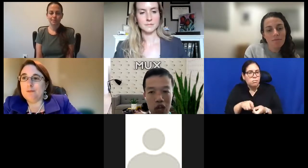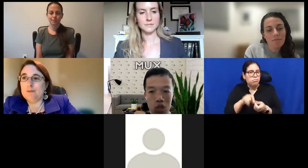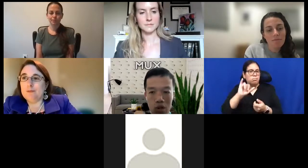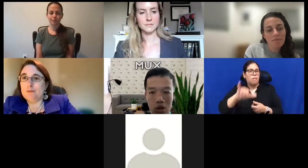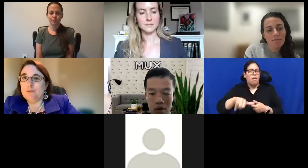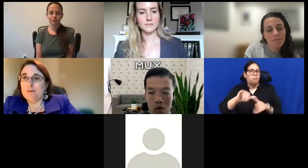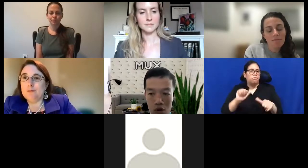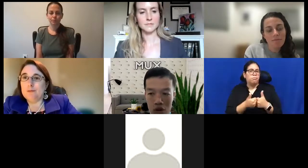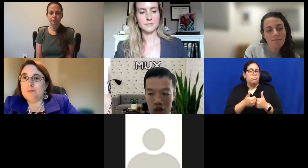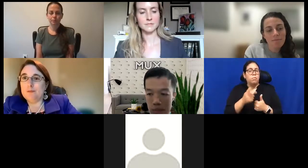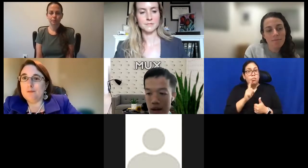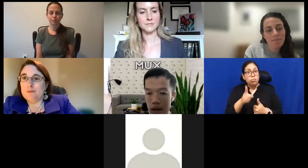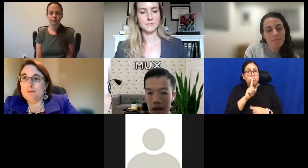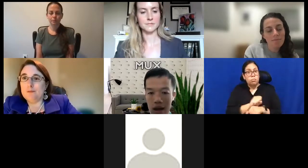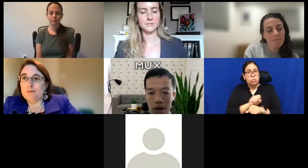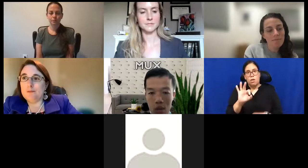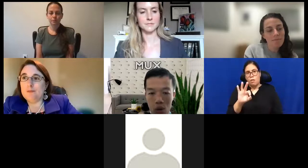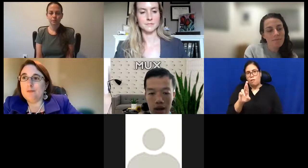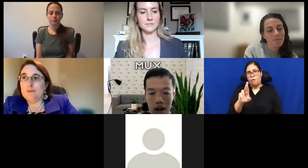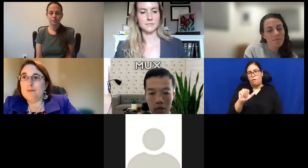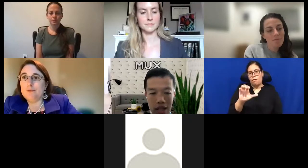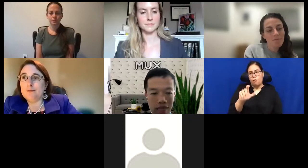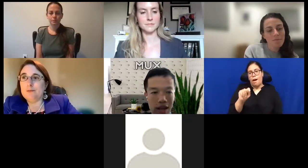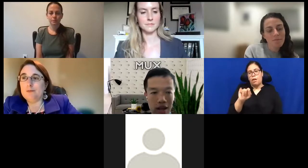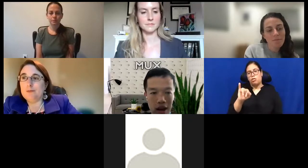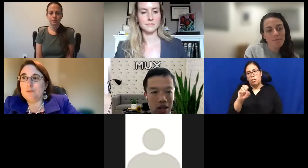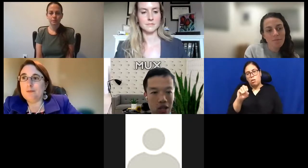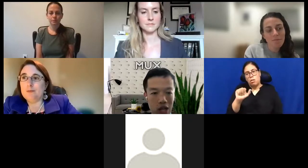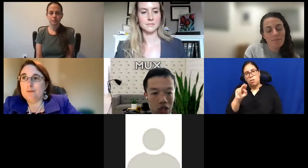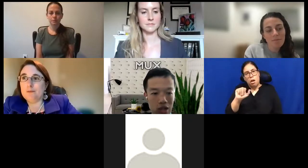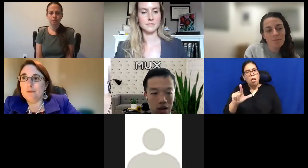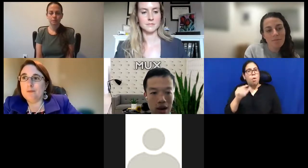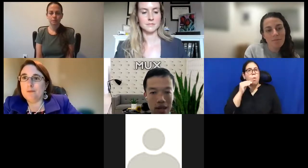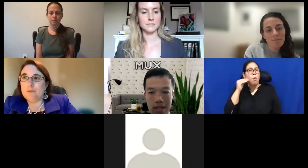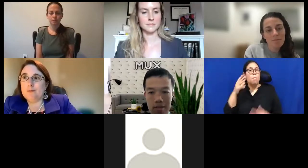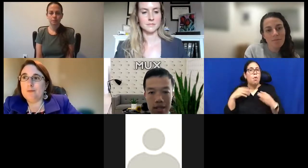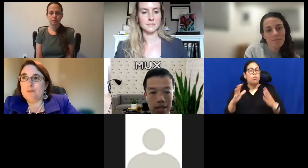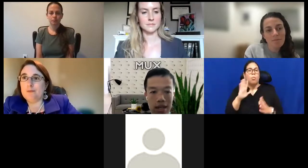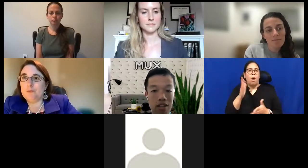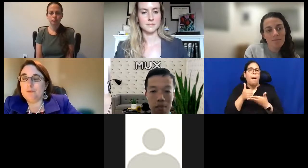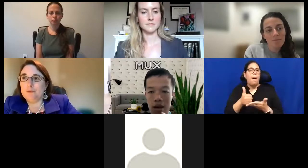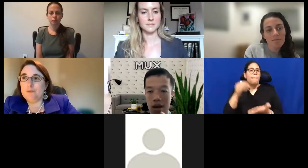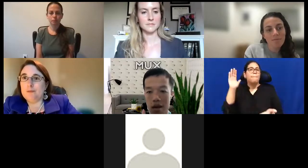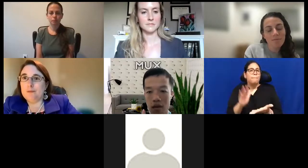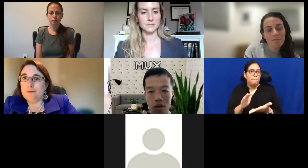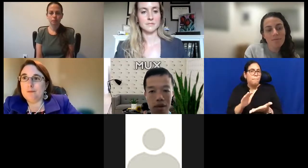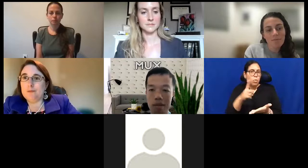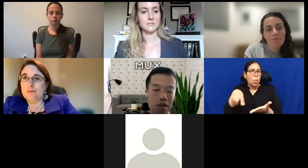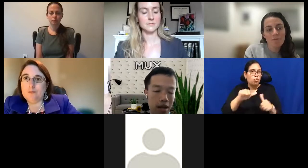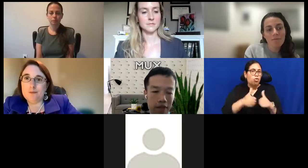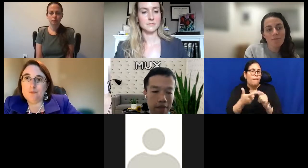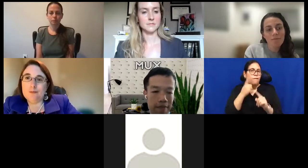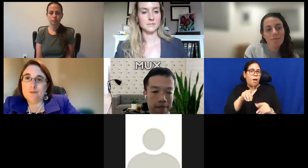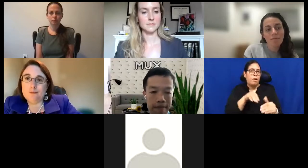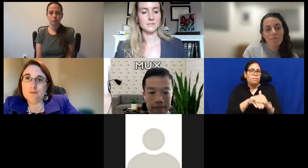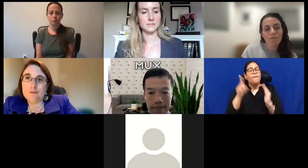a true fractional home ownership would help alleviate a lot of the challenges around accessibility, at least from a